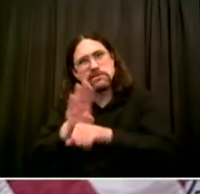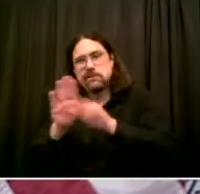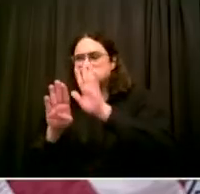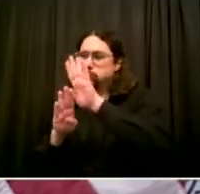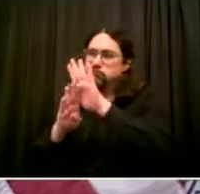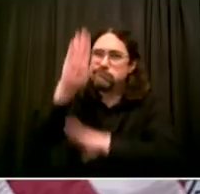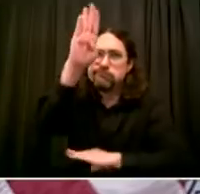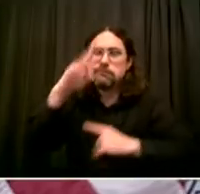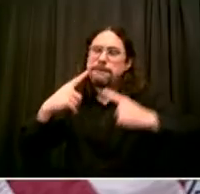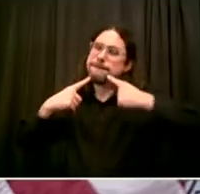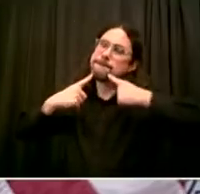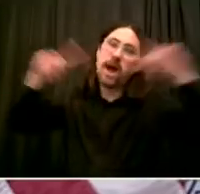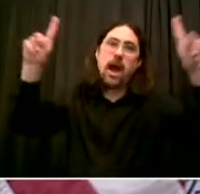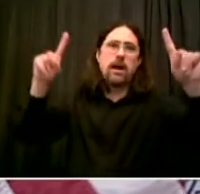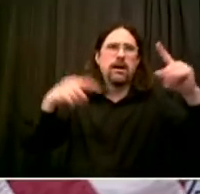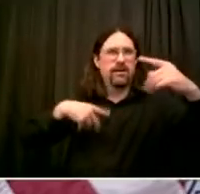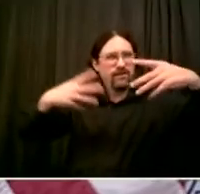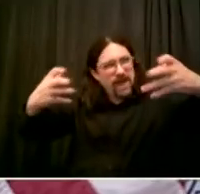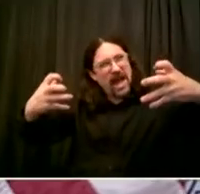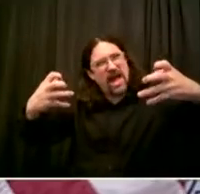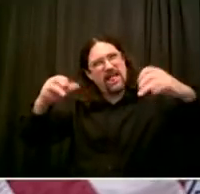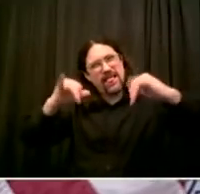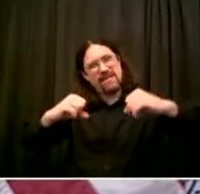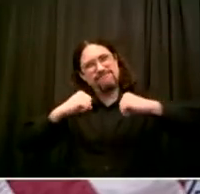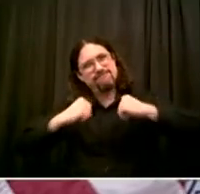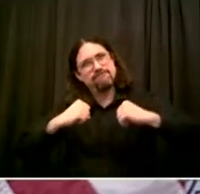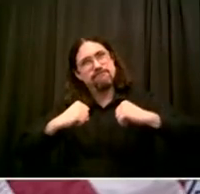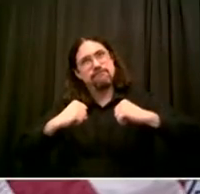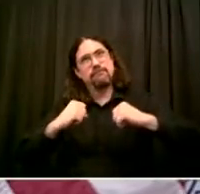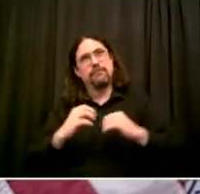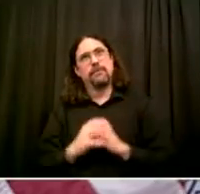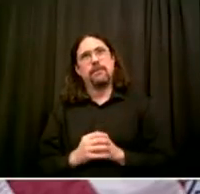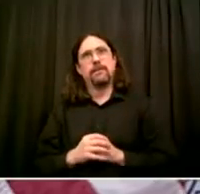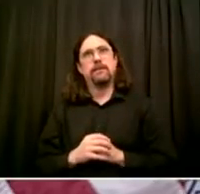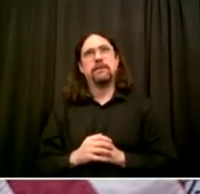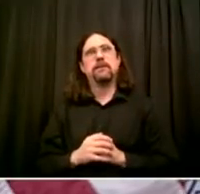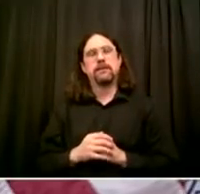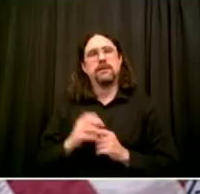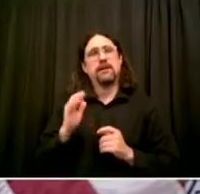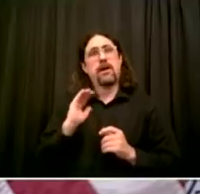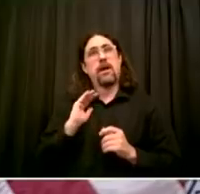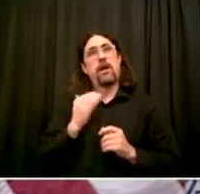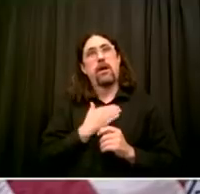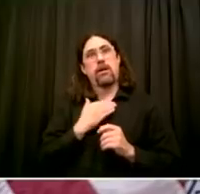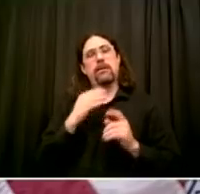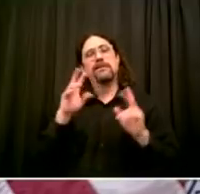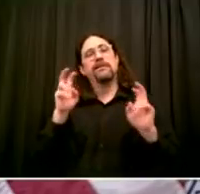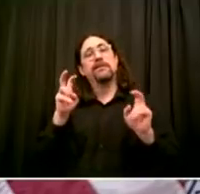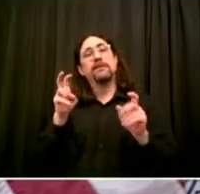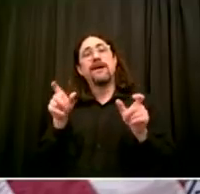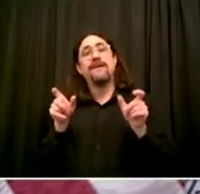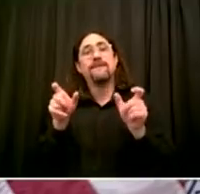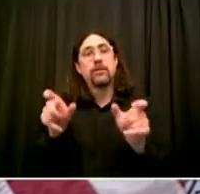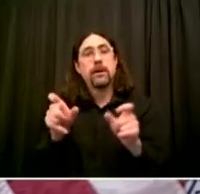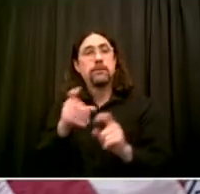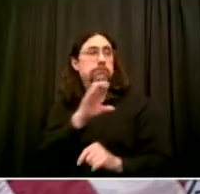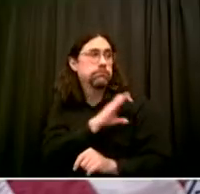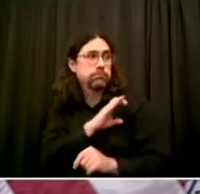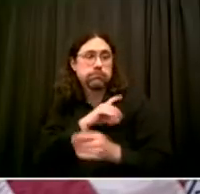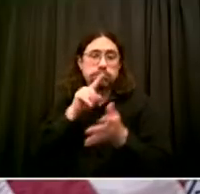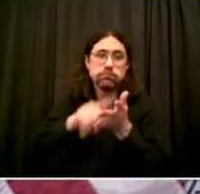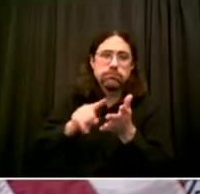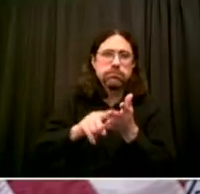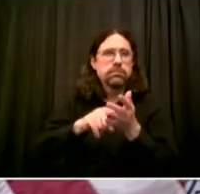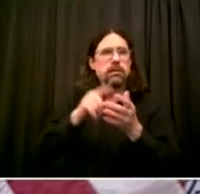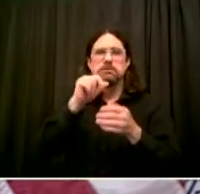problem solving focused. We see a problem, we want the business to address it. We don't want to penalize, we want to fix problems. So that's what